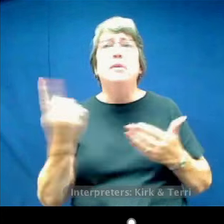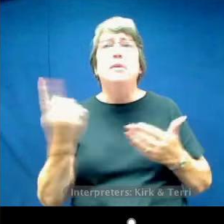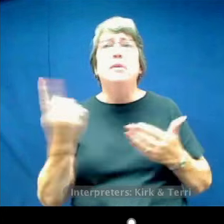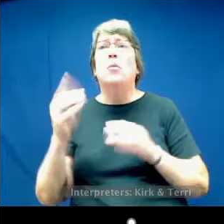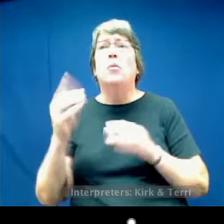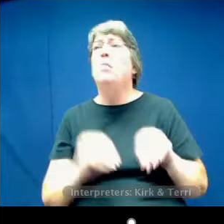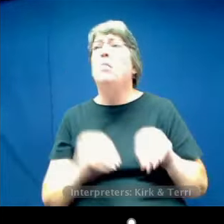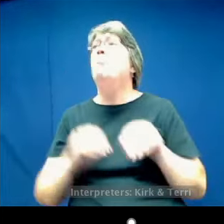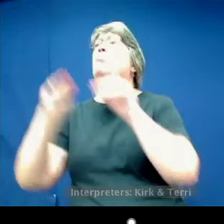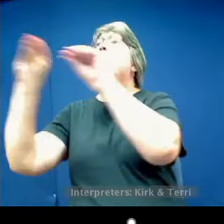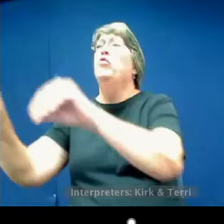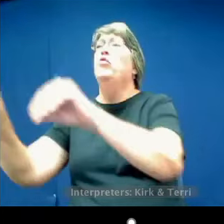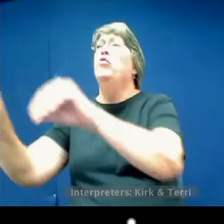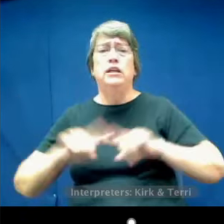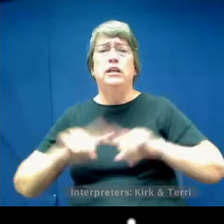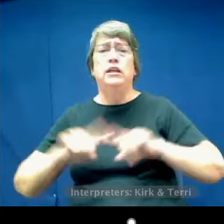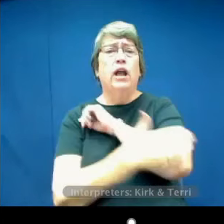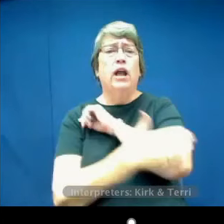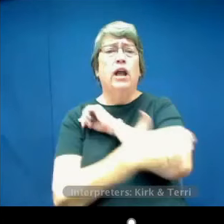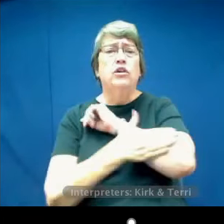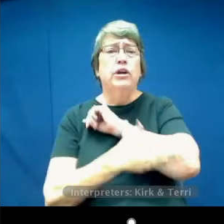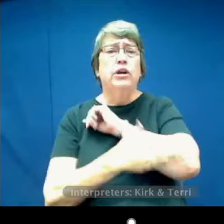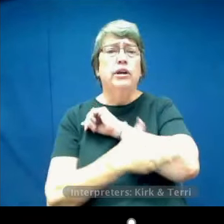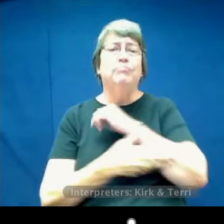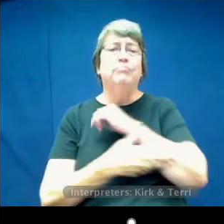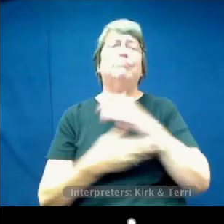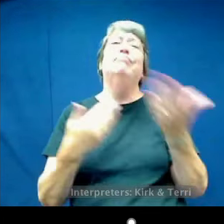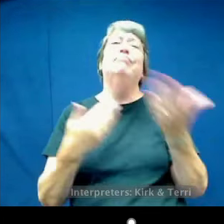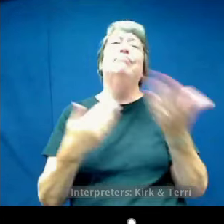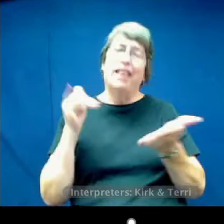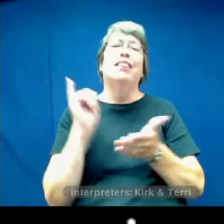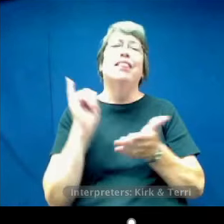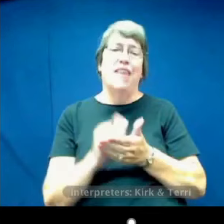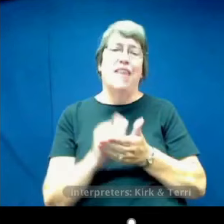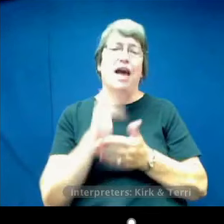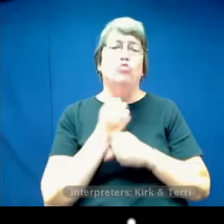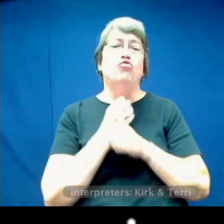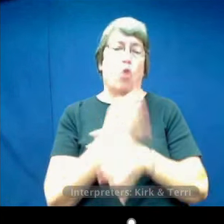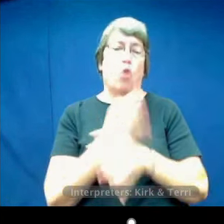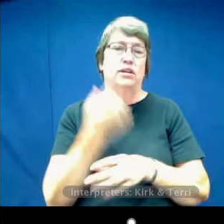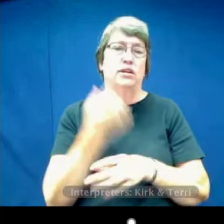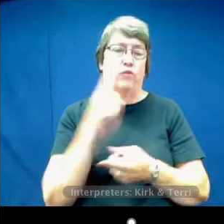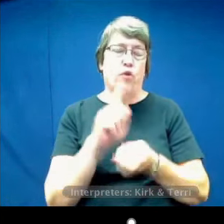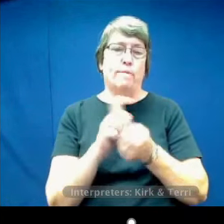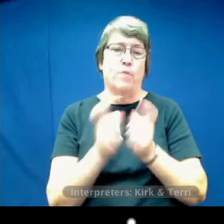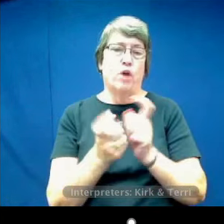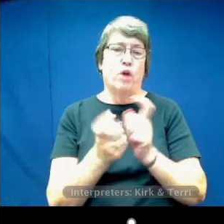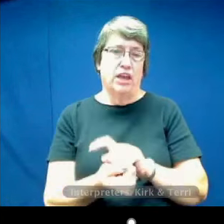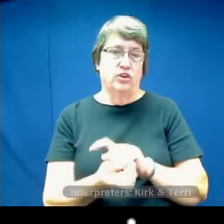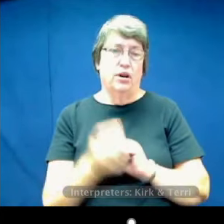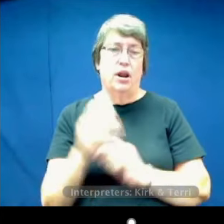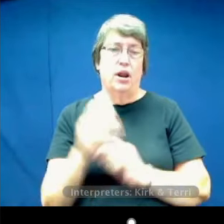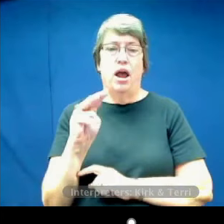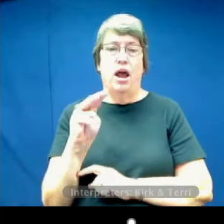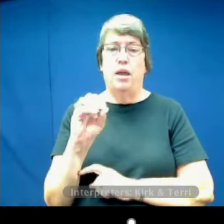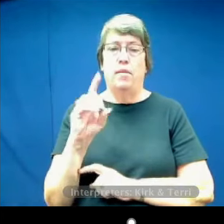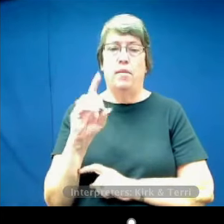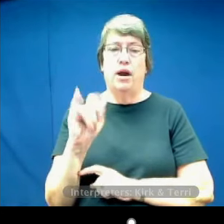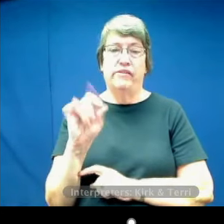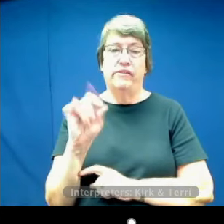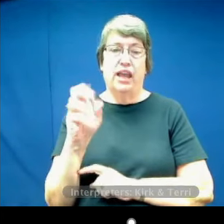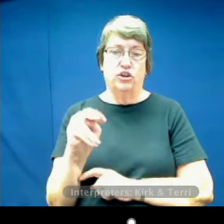Those are the kinds of instances that rise to this material change in circumstance in order to ask that child support and custody